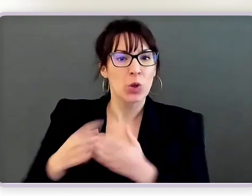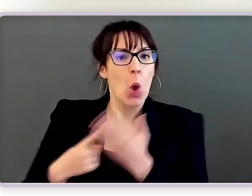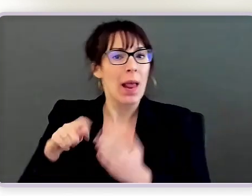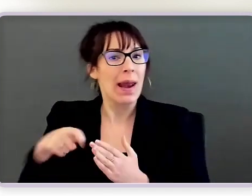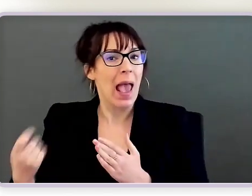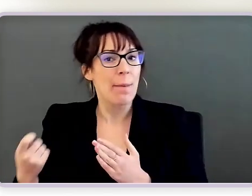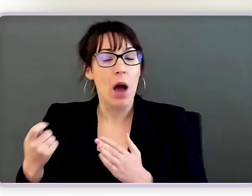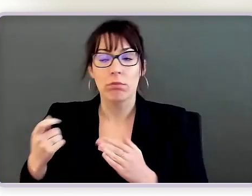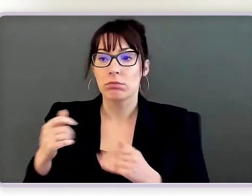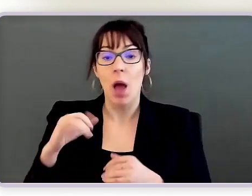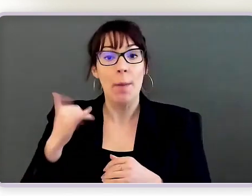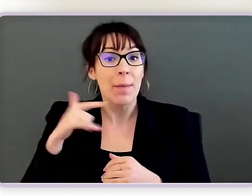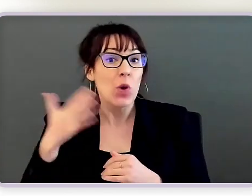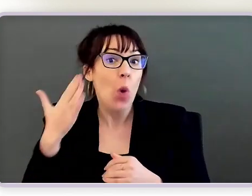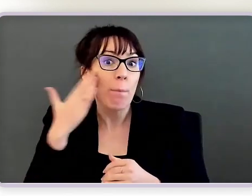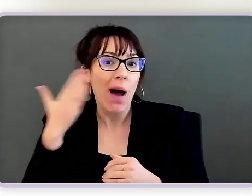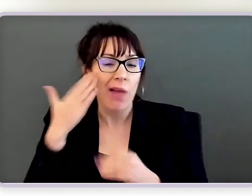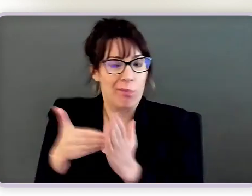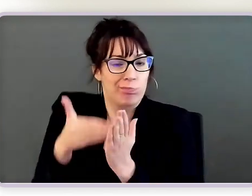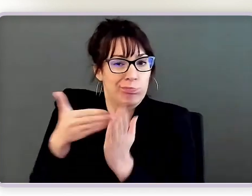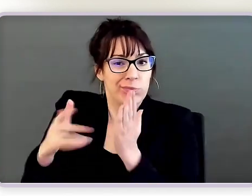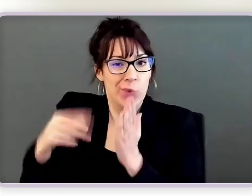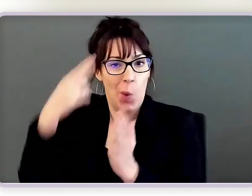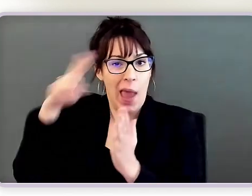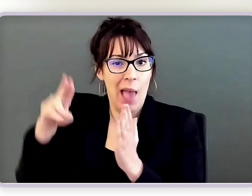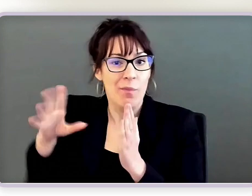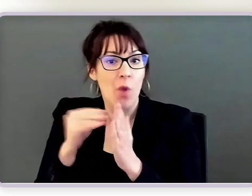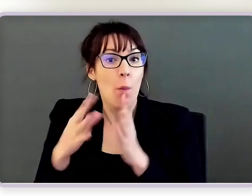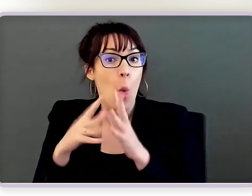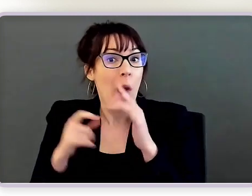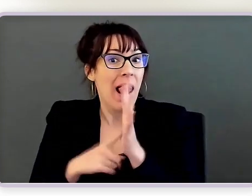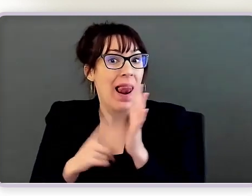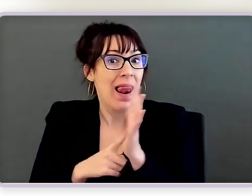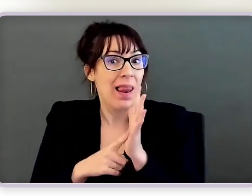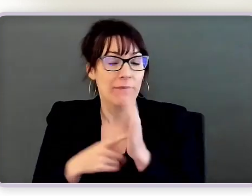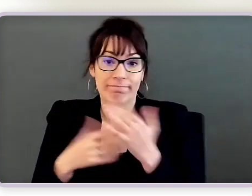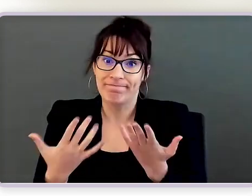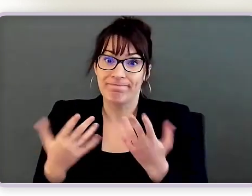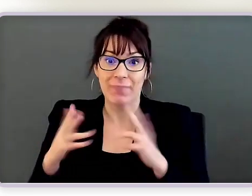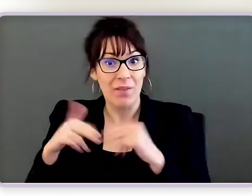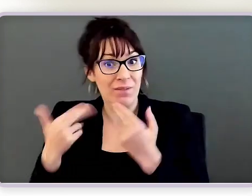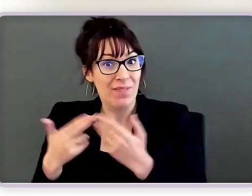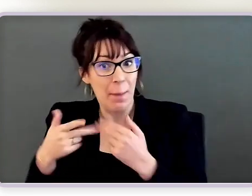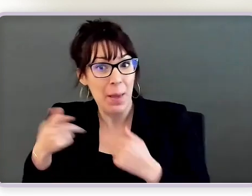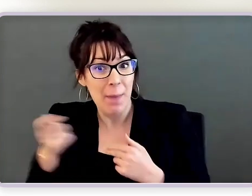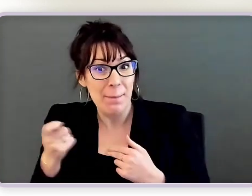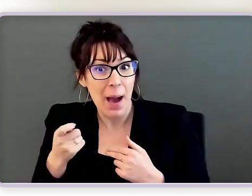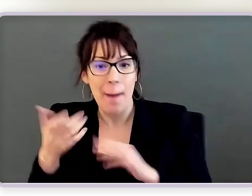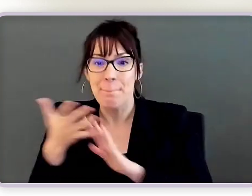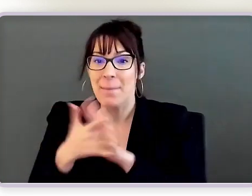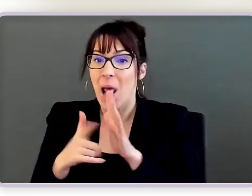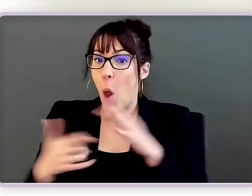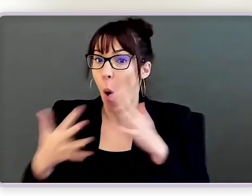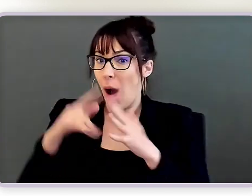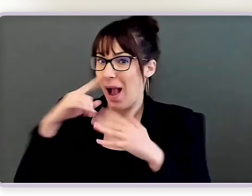have a disability. That's, again, a family member not covered by law. A person on the train starts yelling